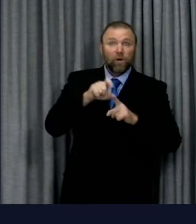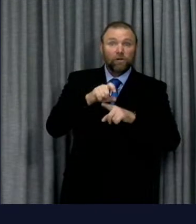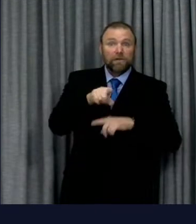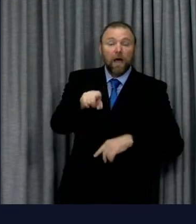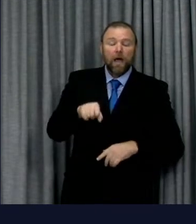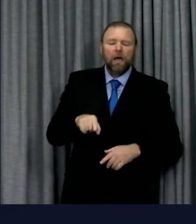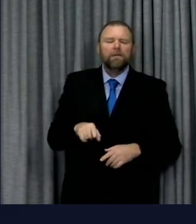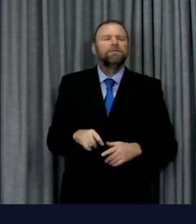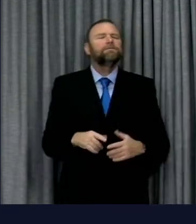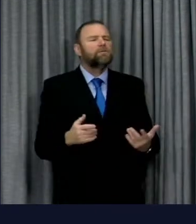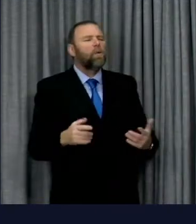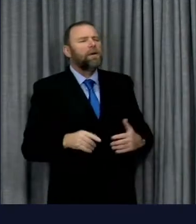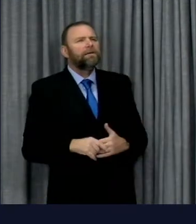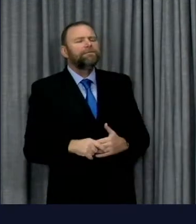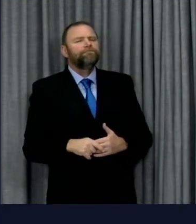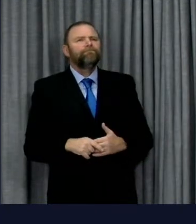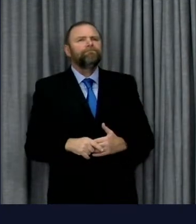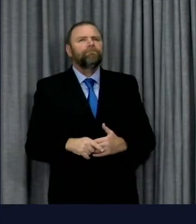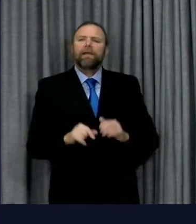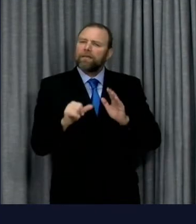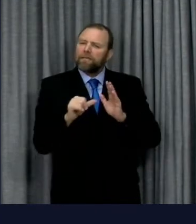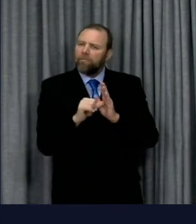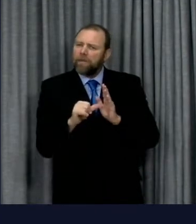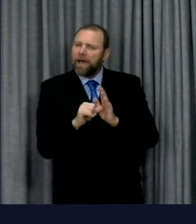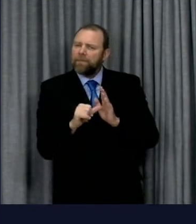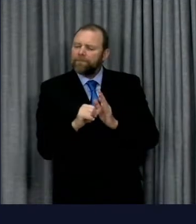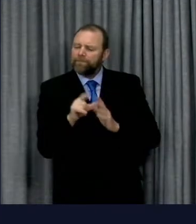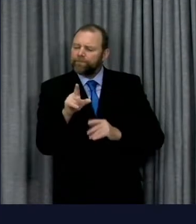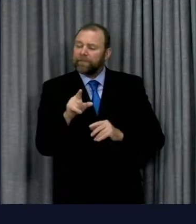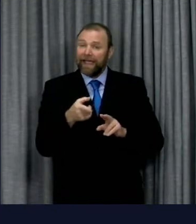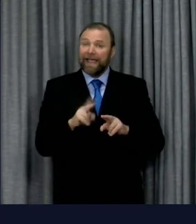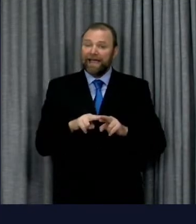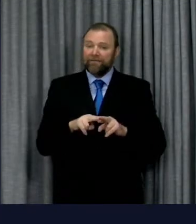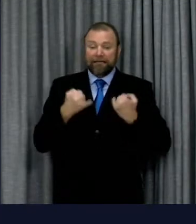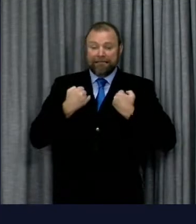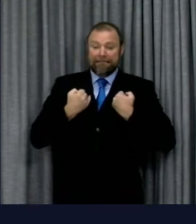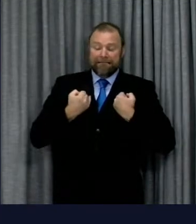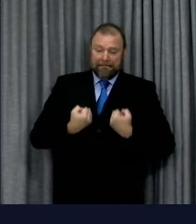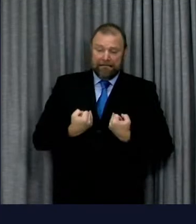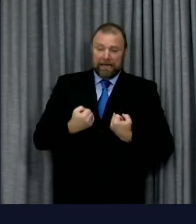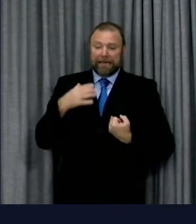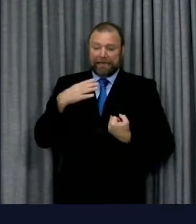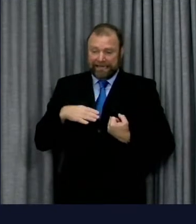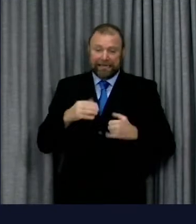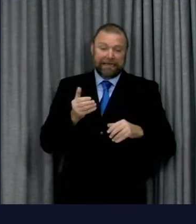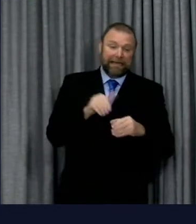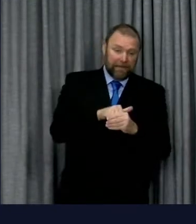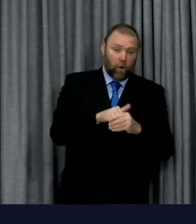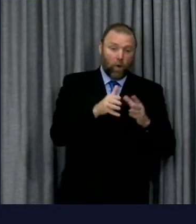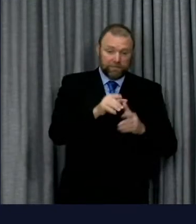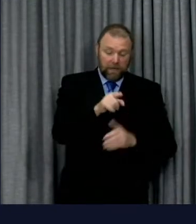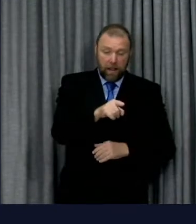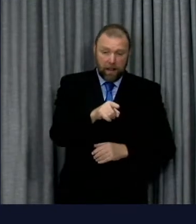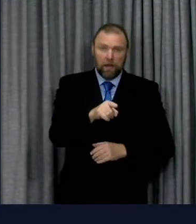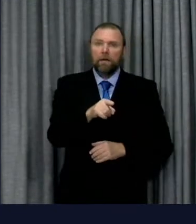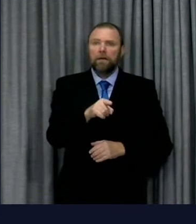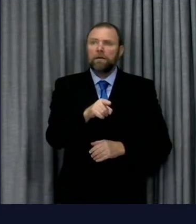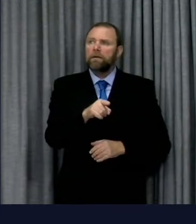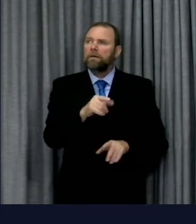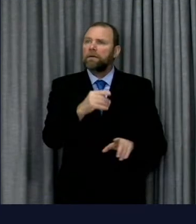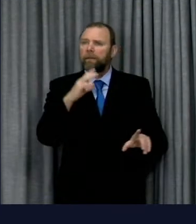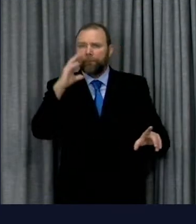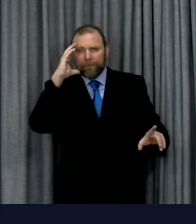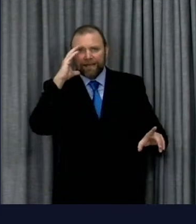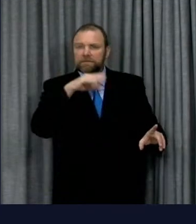they have is at the back end of the hospital, we're not able to discharge people rapidly enough to create